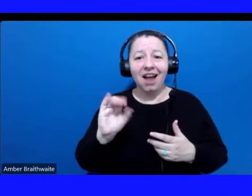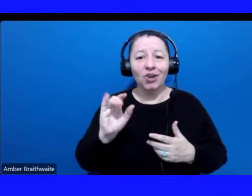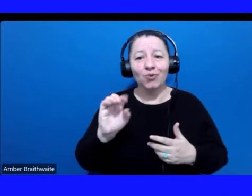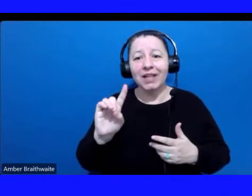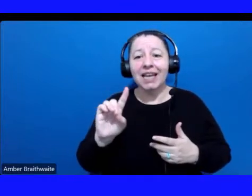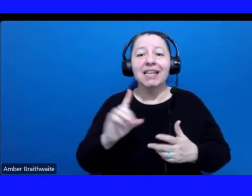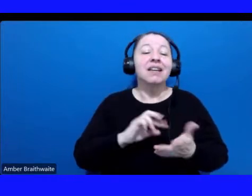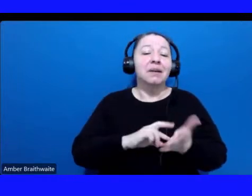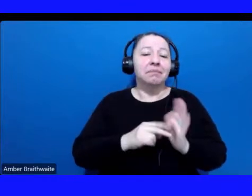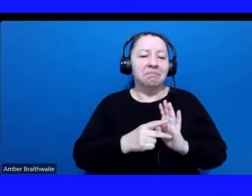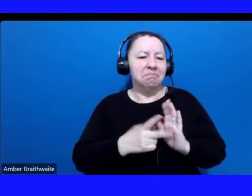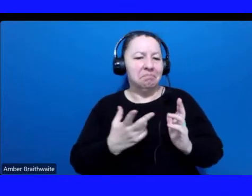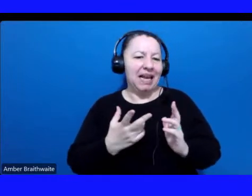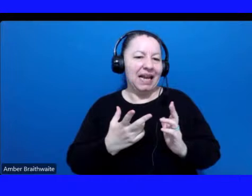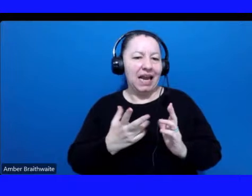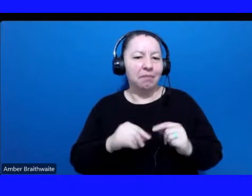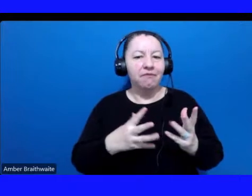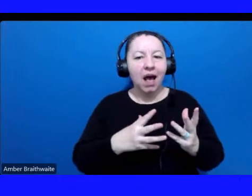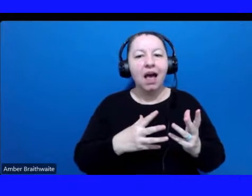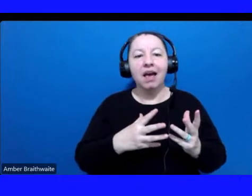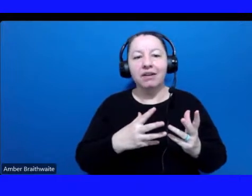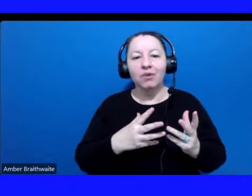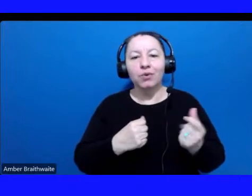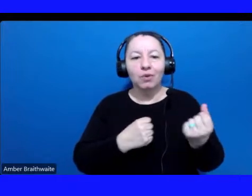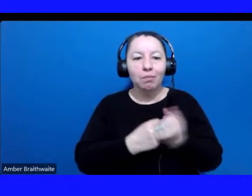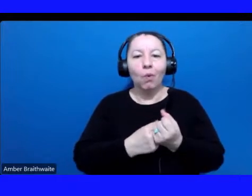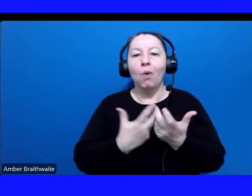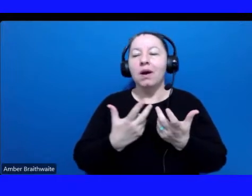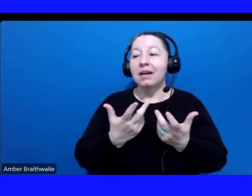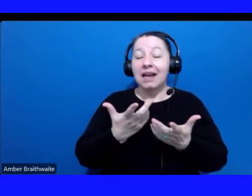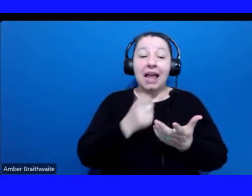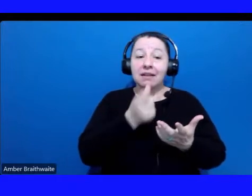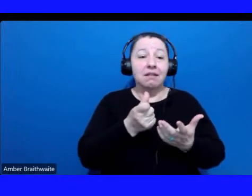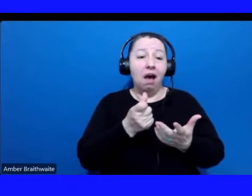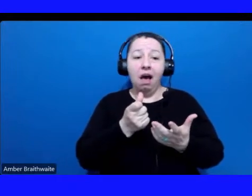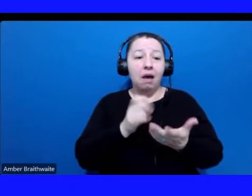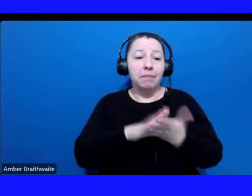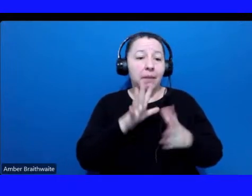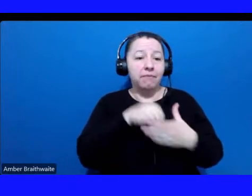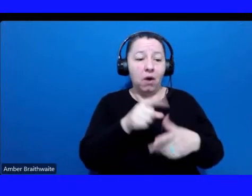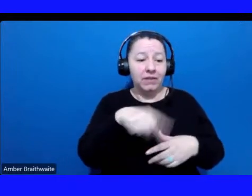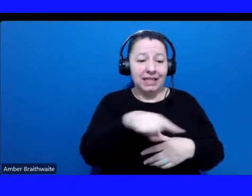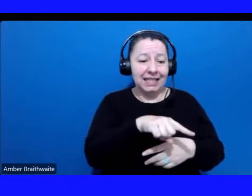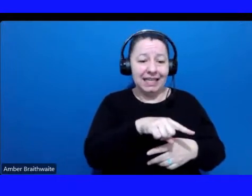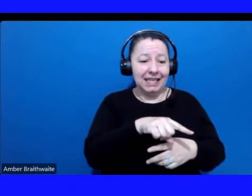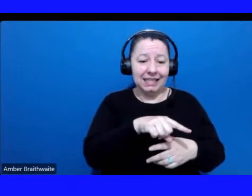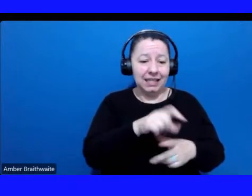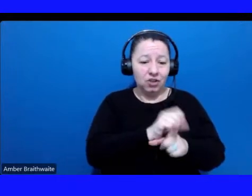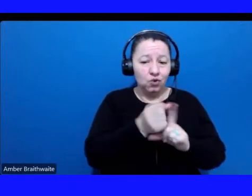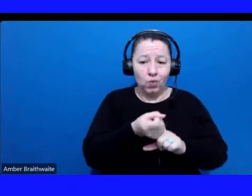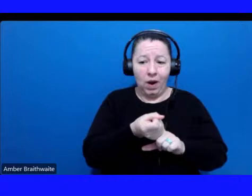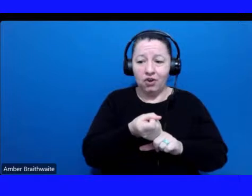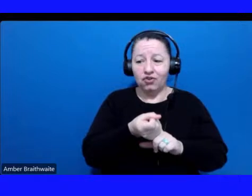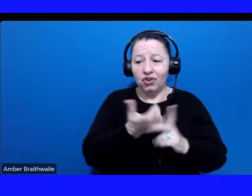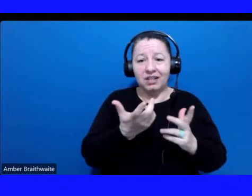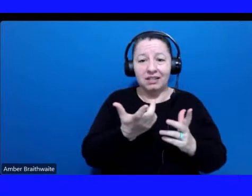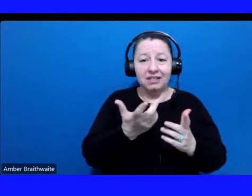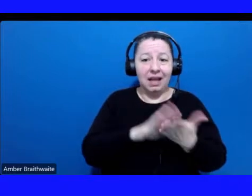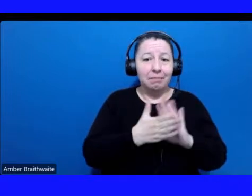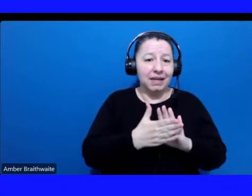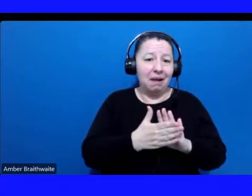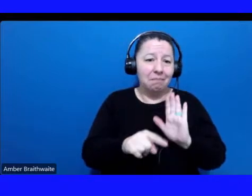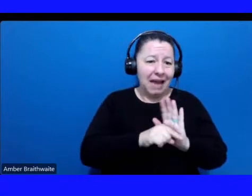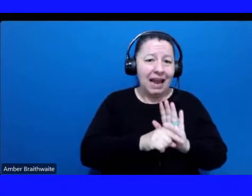that. Yep. And, I mean, the most general statement of the issue is that health